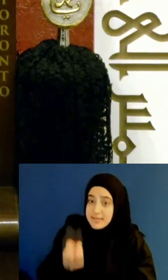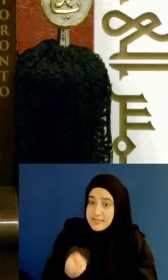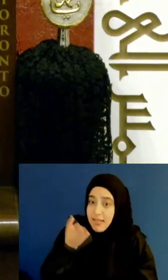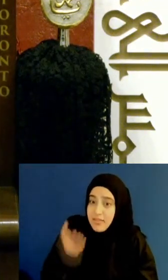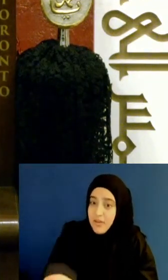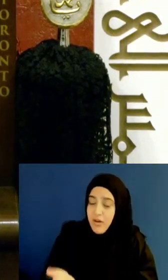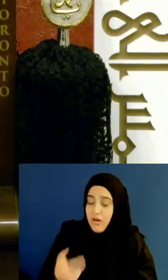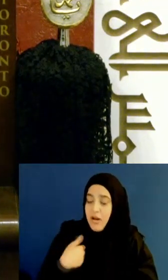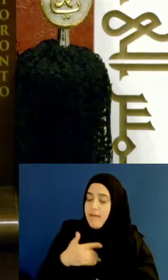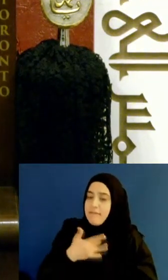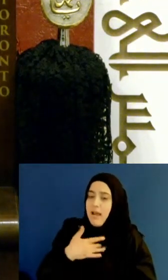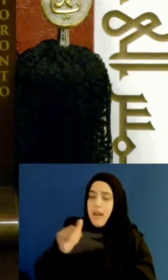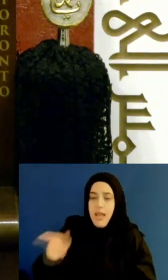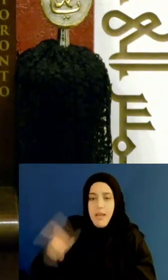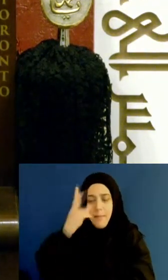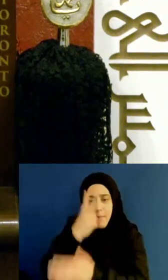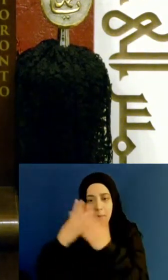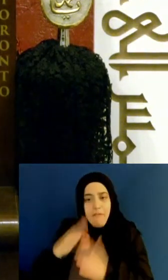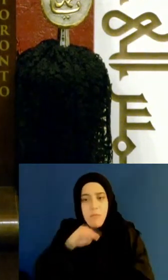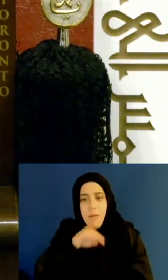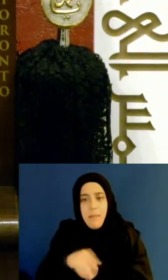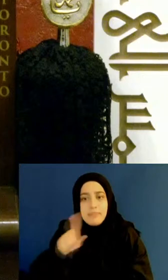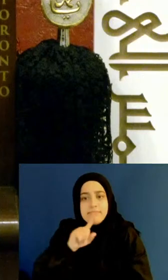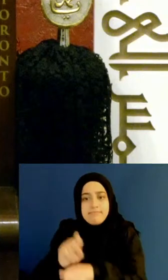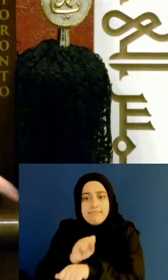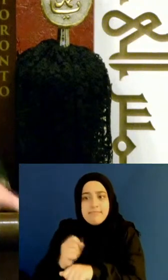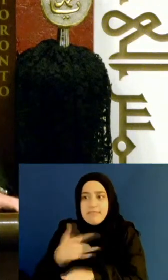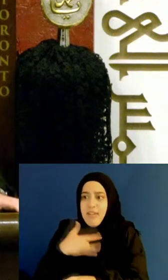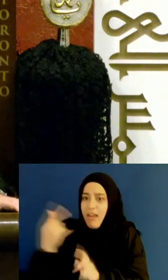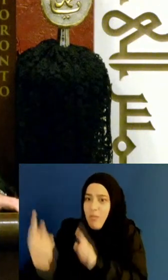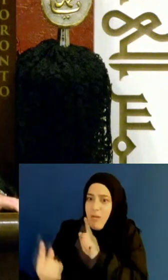personally. He would sit with them.